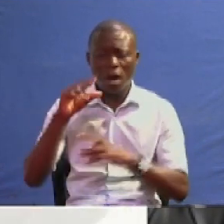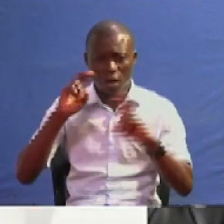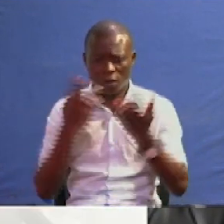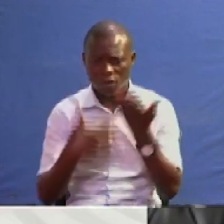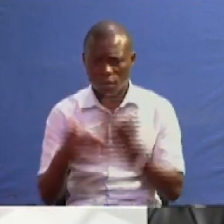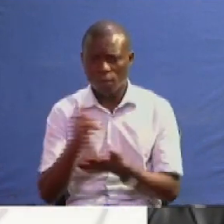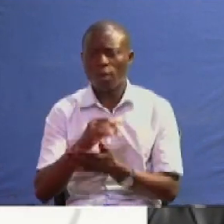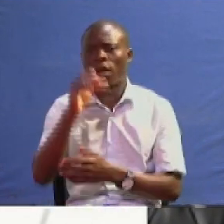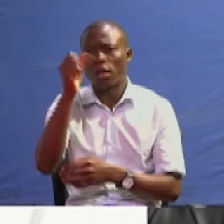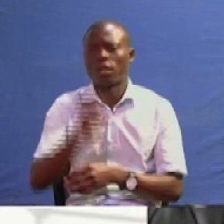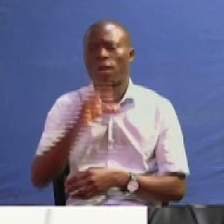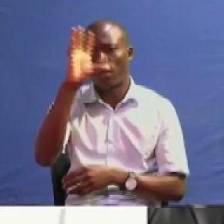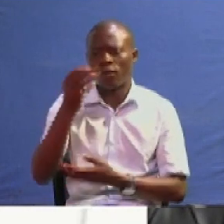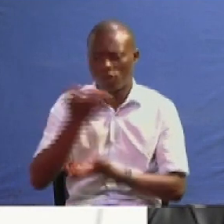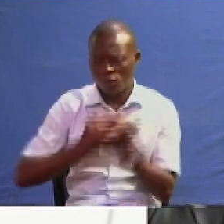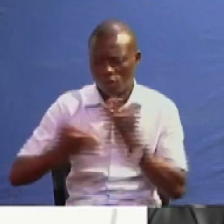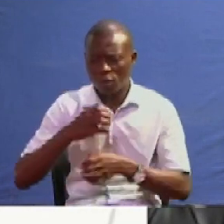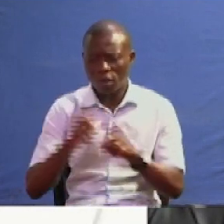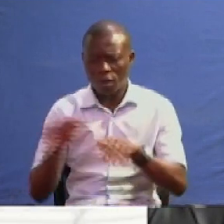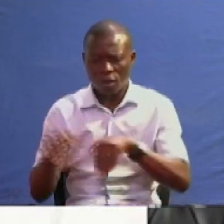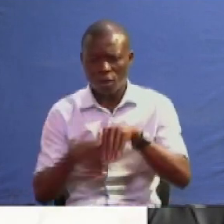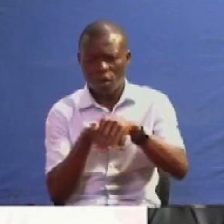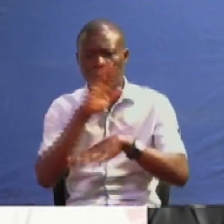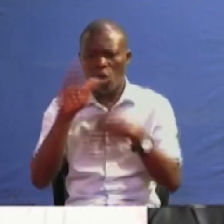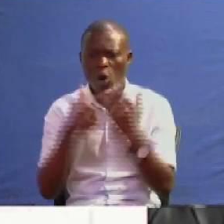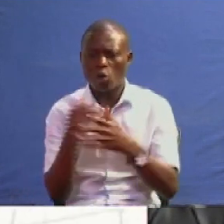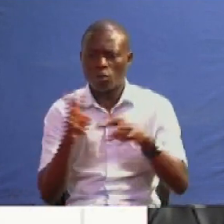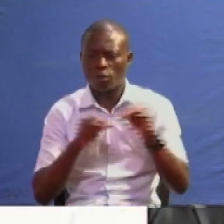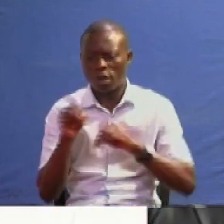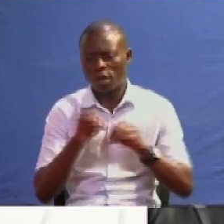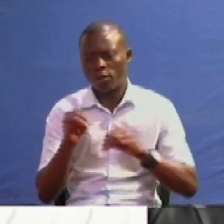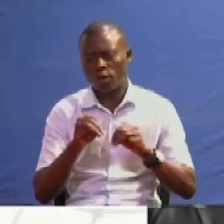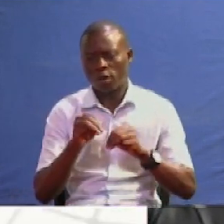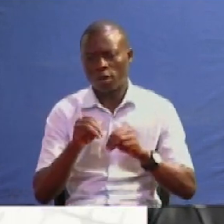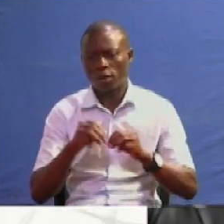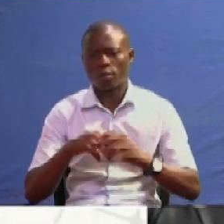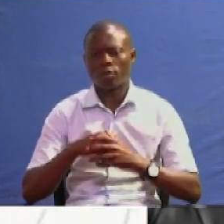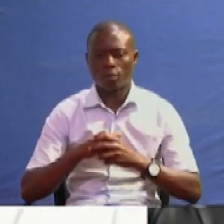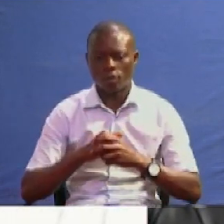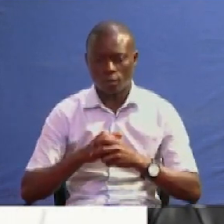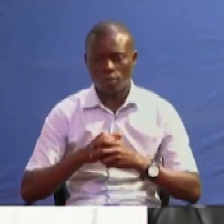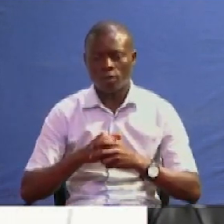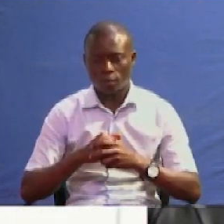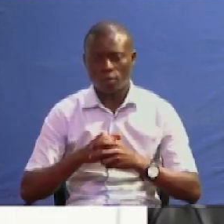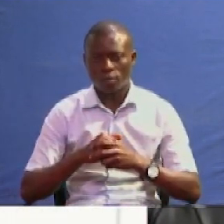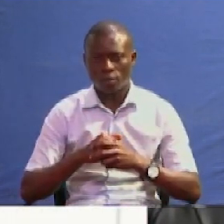South Africa's economy following decades of mismanagement. James Baraka, KUTV News.